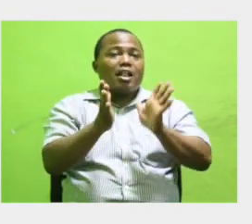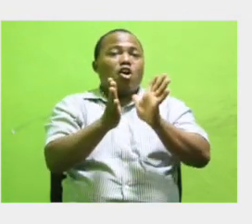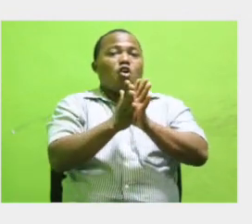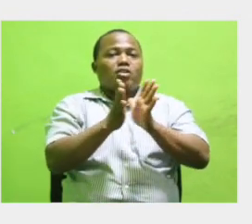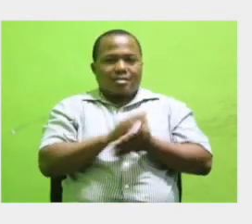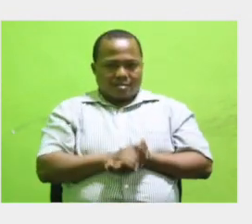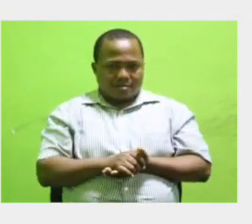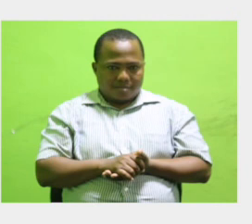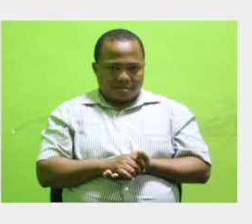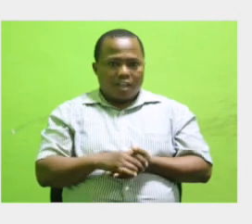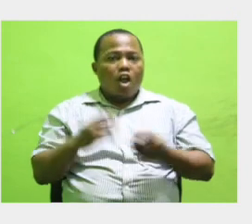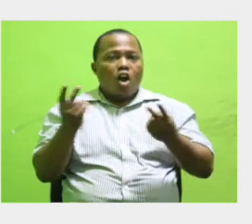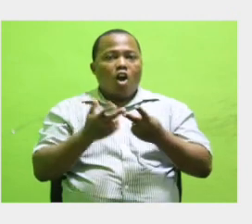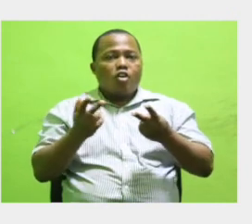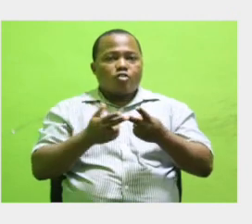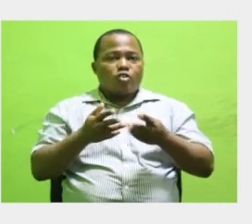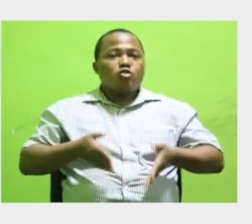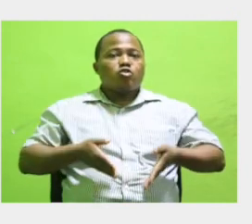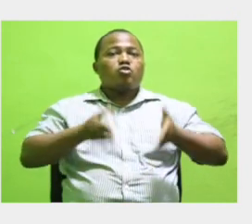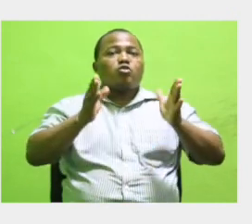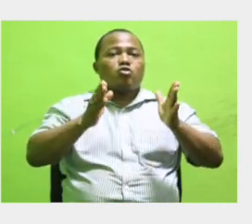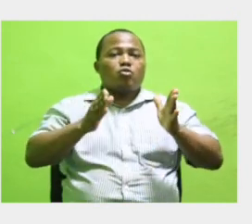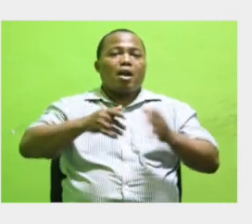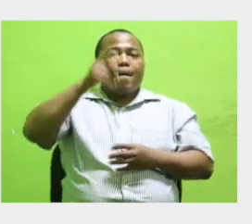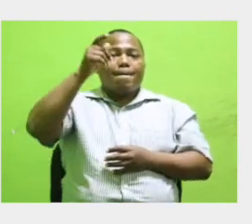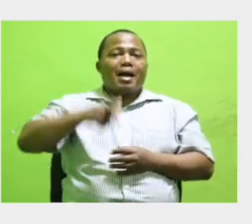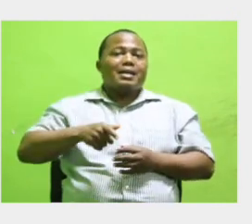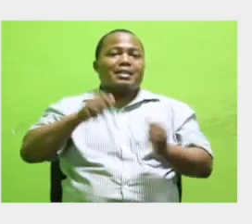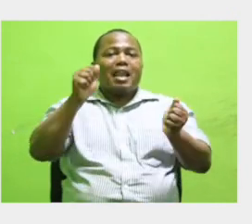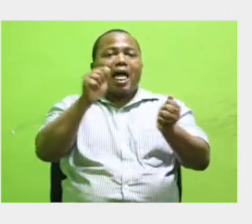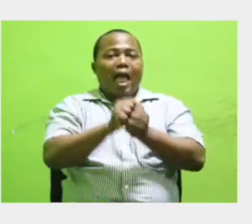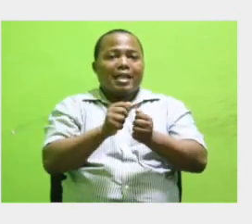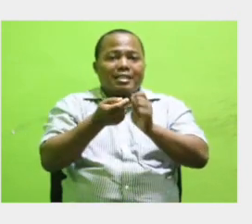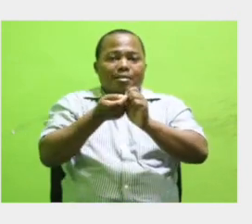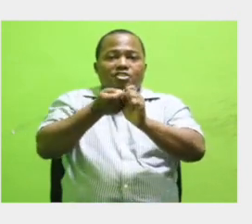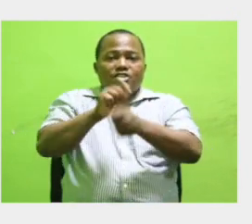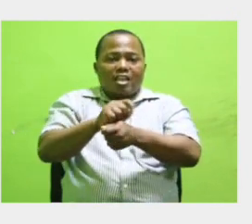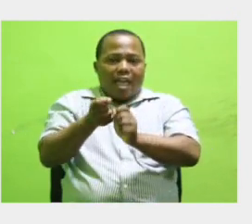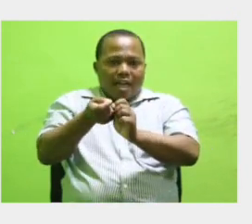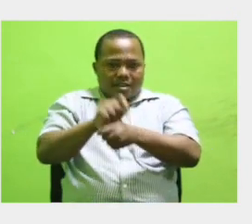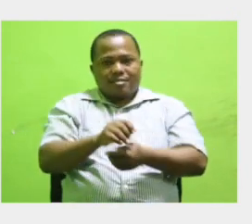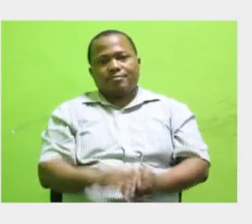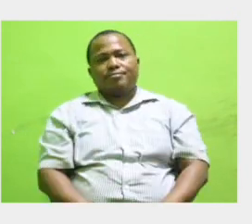HIV and AIDS related, and how they are different?